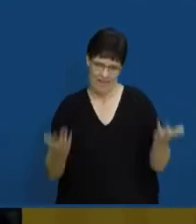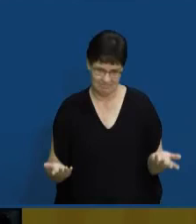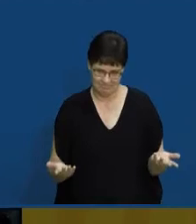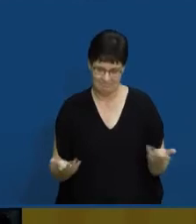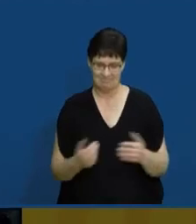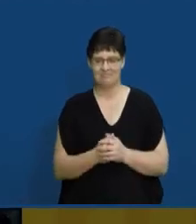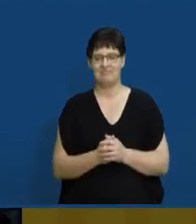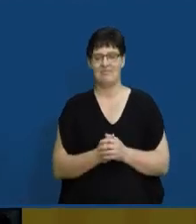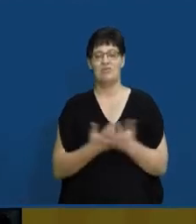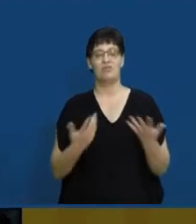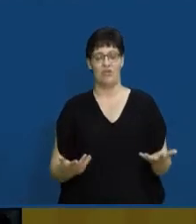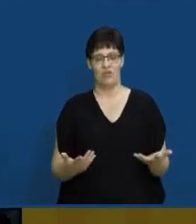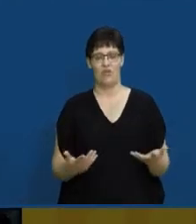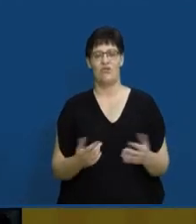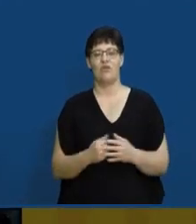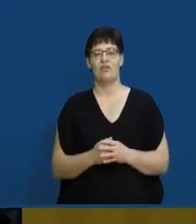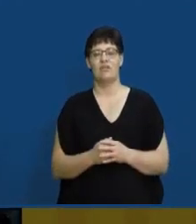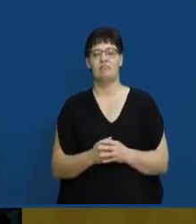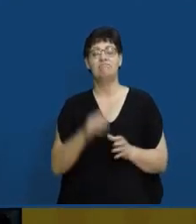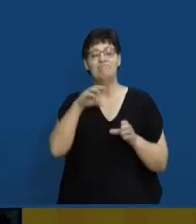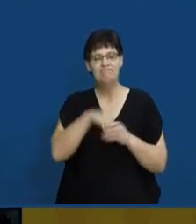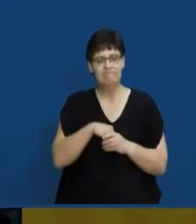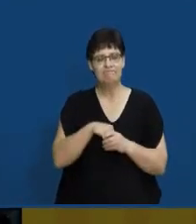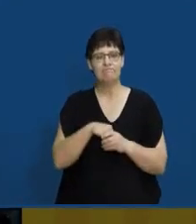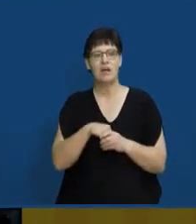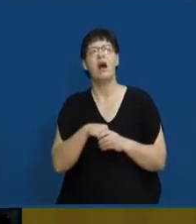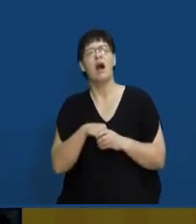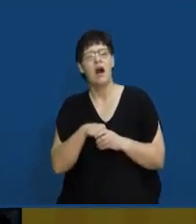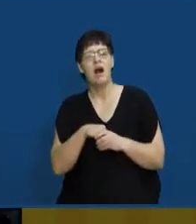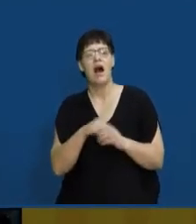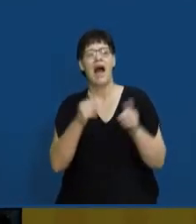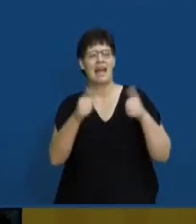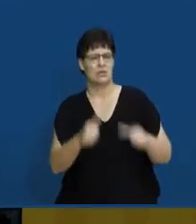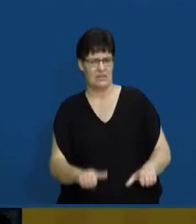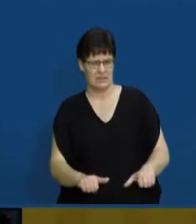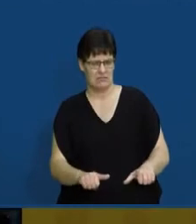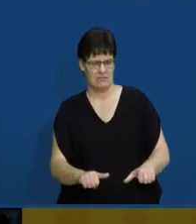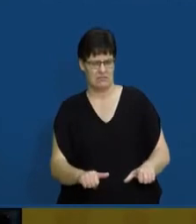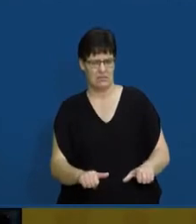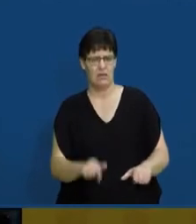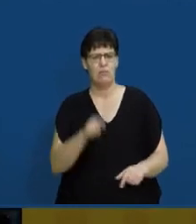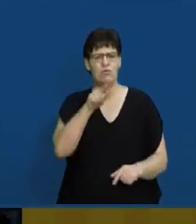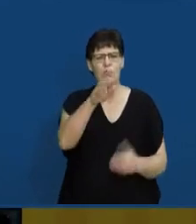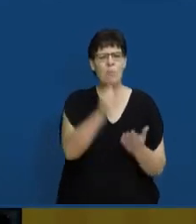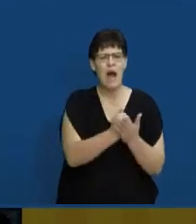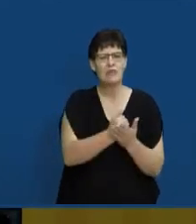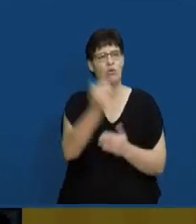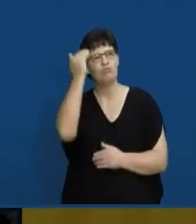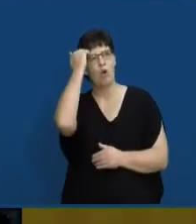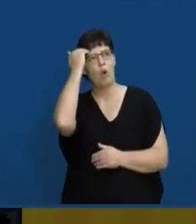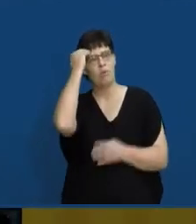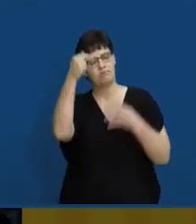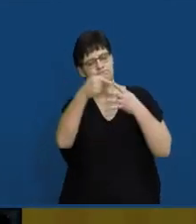Okay, let's get back to the accounting in terms of what are you supposed to know in terms